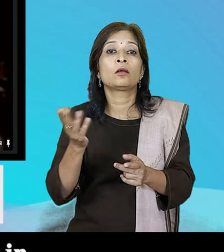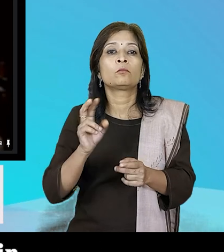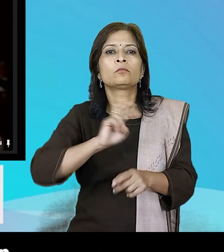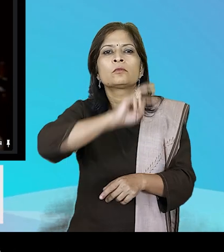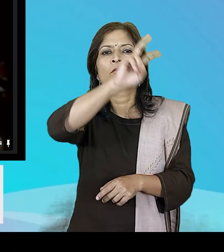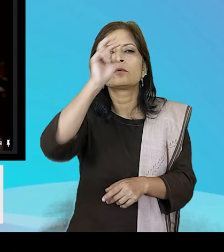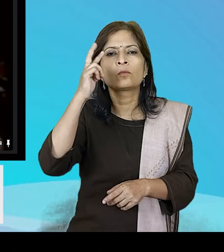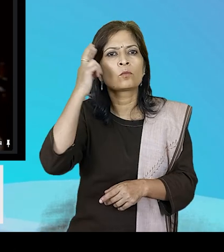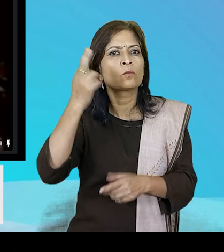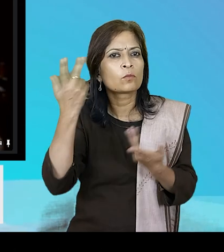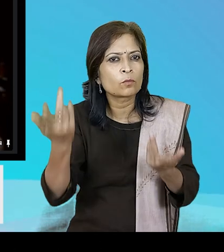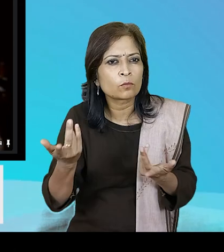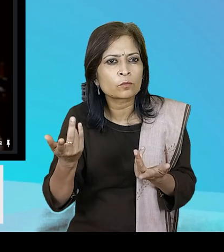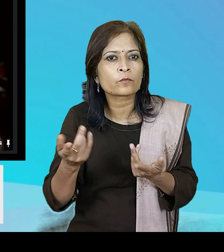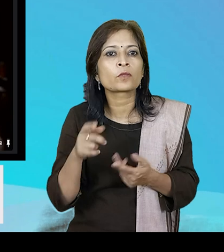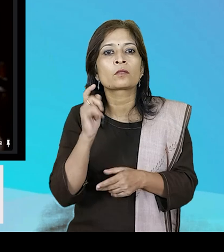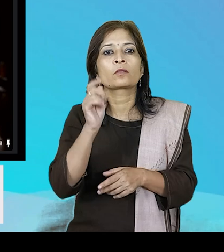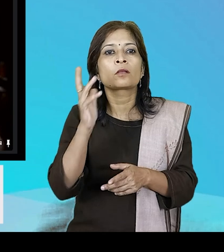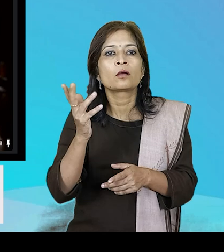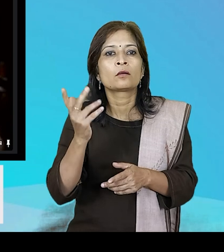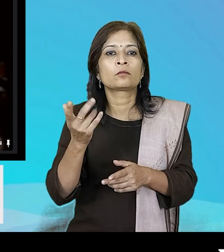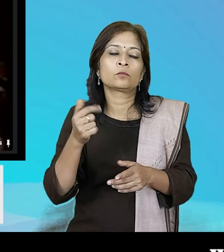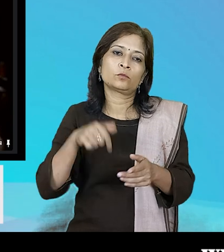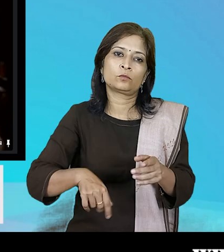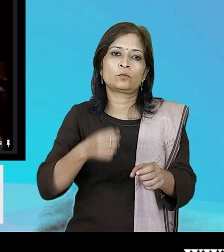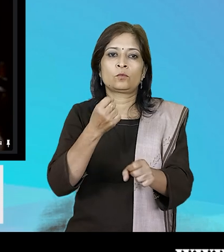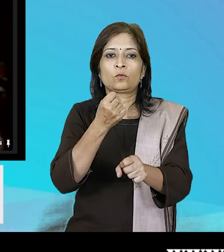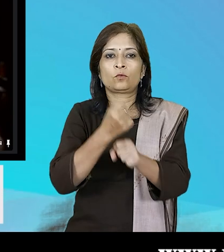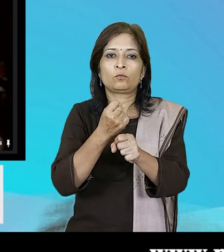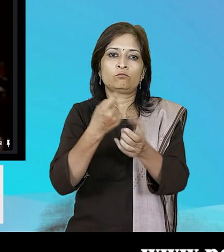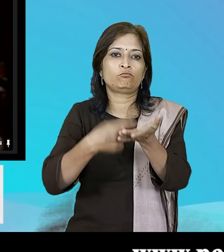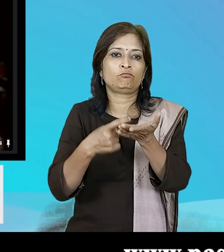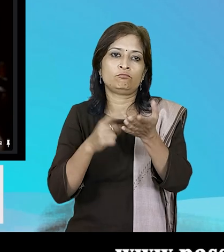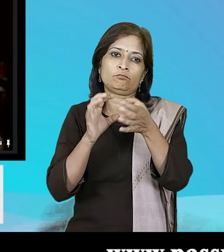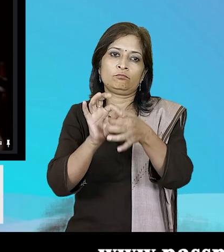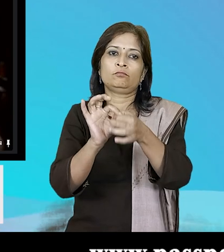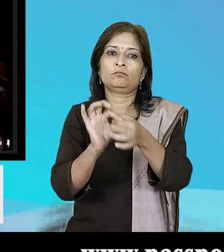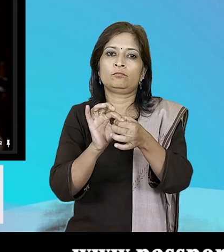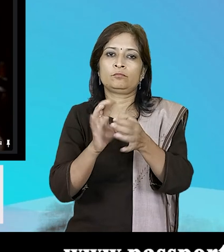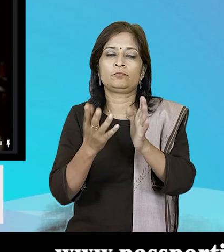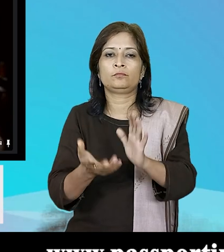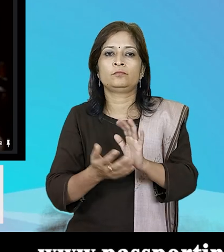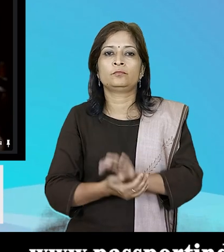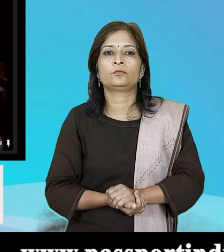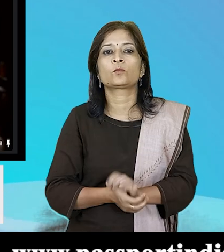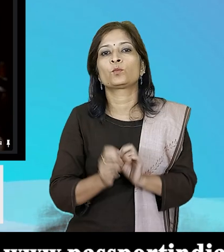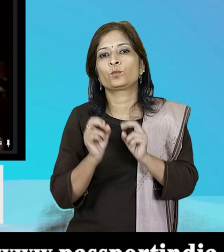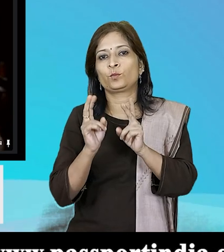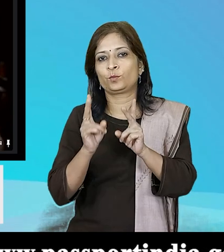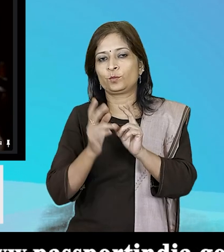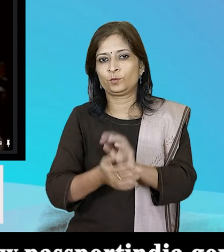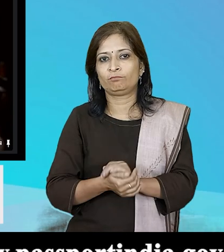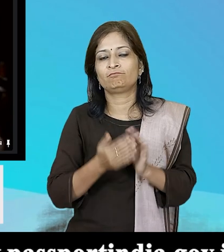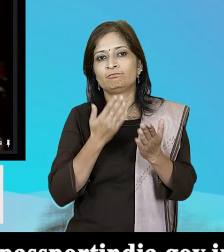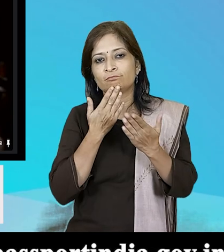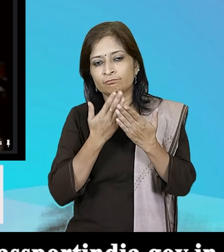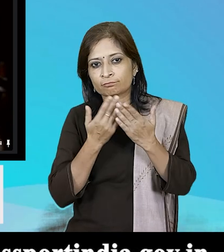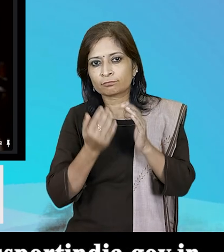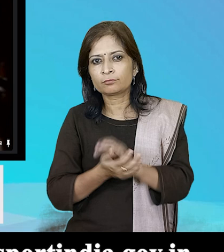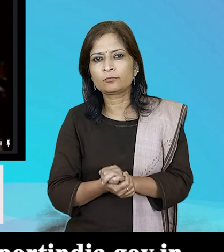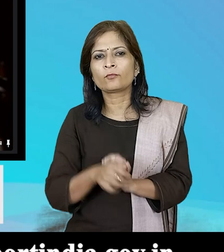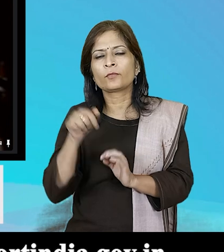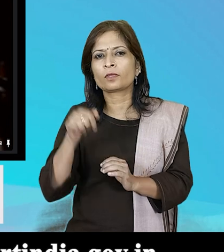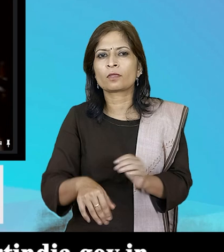of travel of that officer and depending on the regulations of the government. Okay. Yes. Okay, ma'am. Thank you so